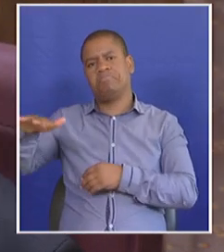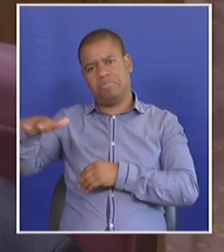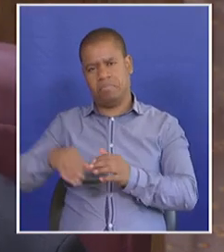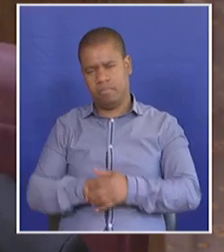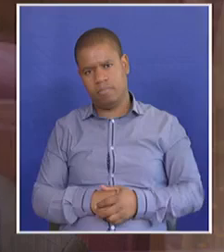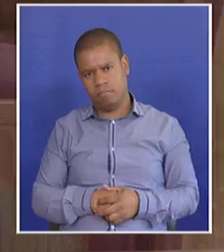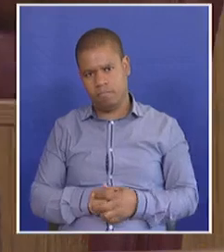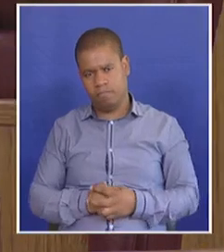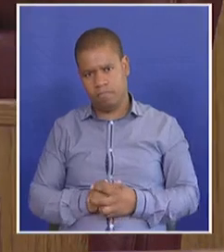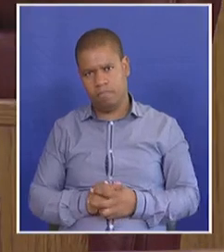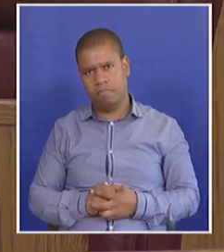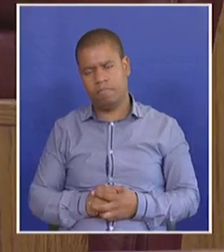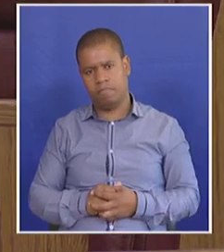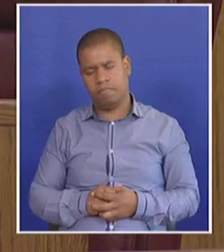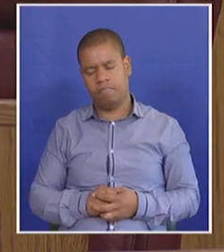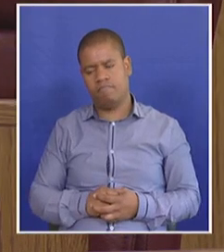Thank you, Honorable Chetty.